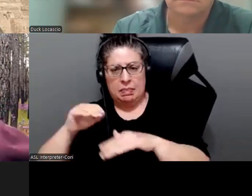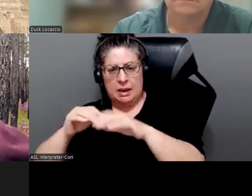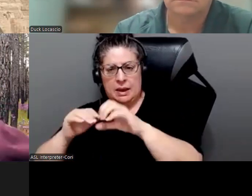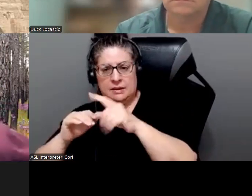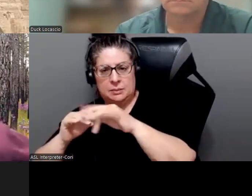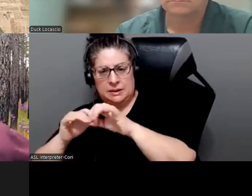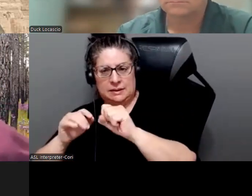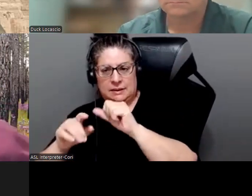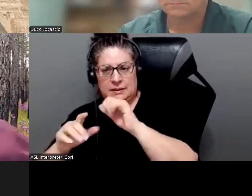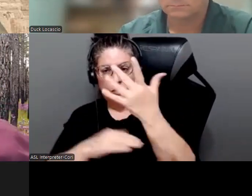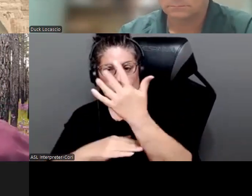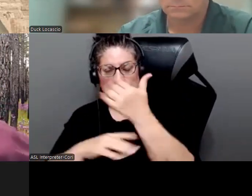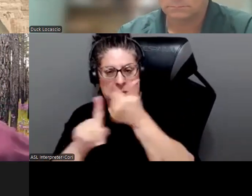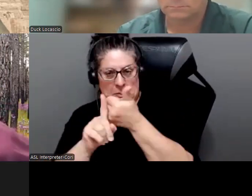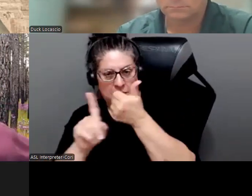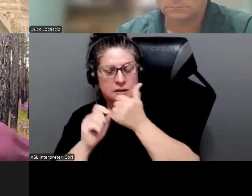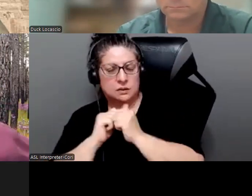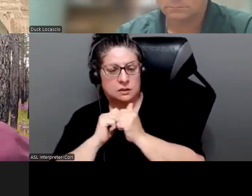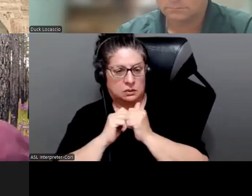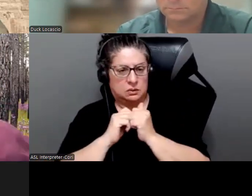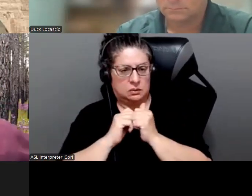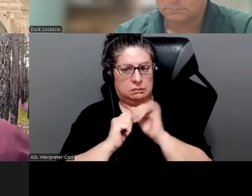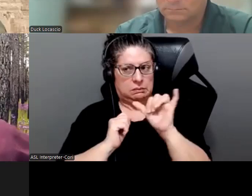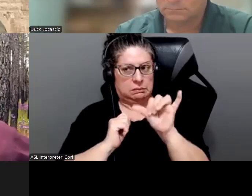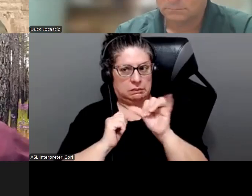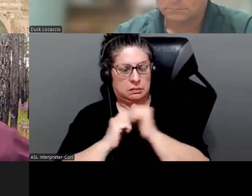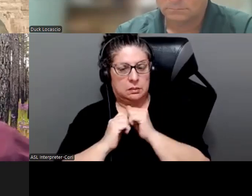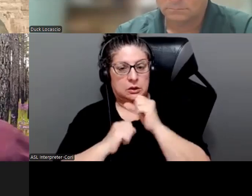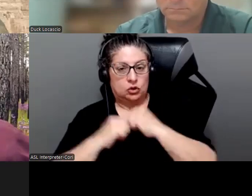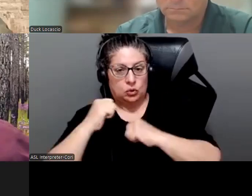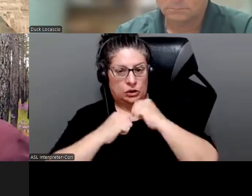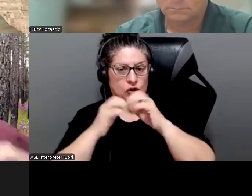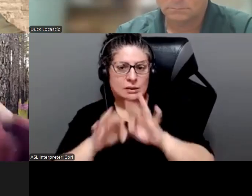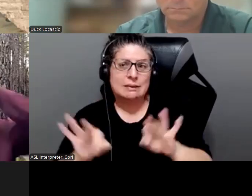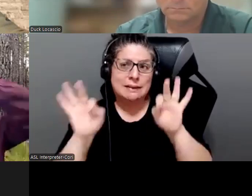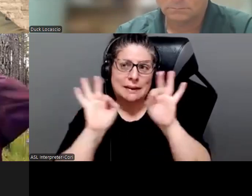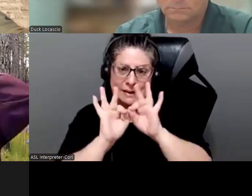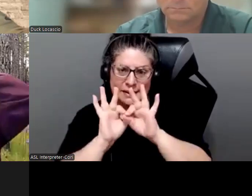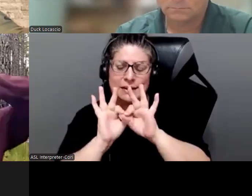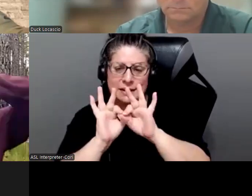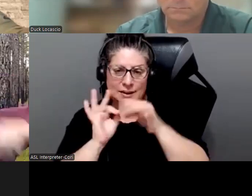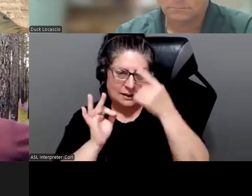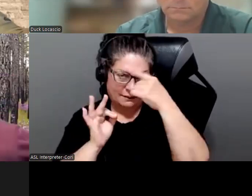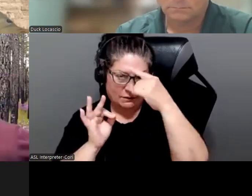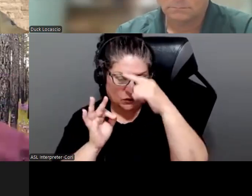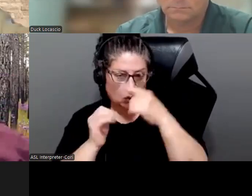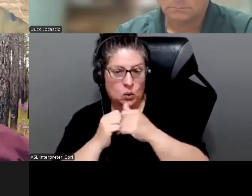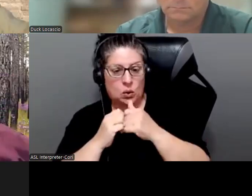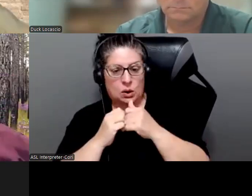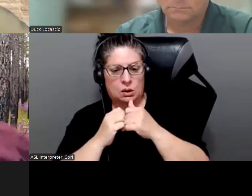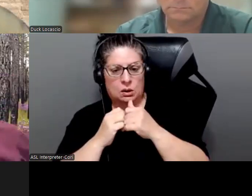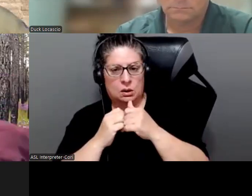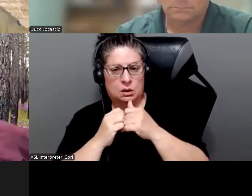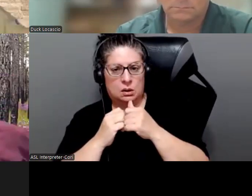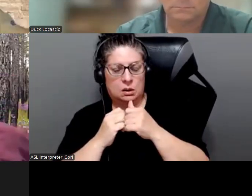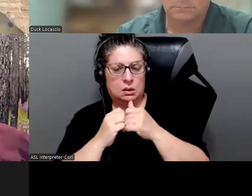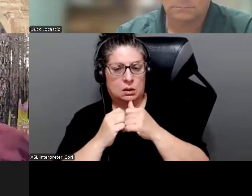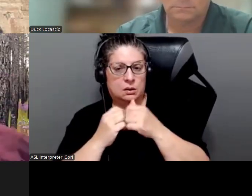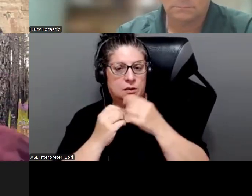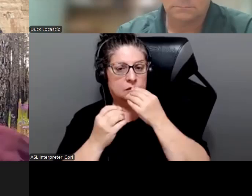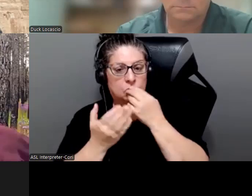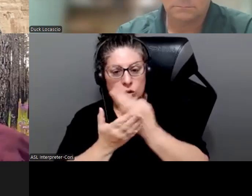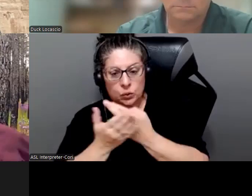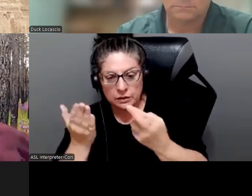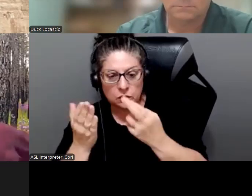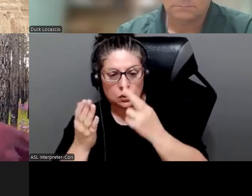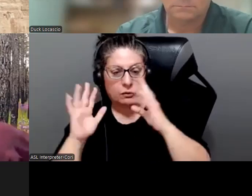trees. And the structure is key for cover and food resources for